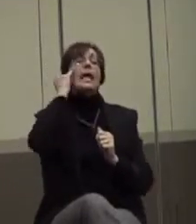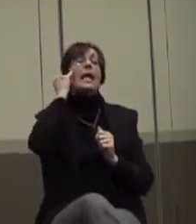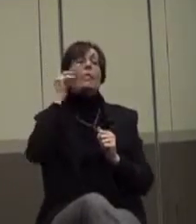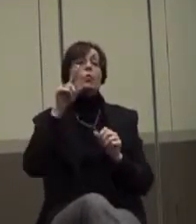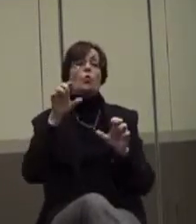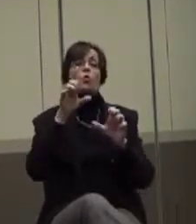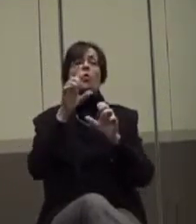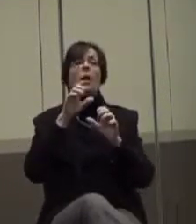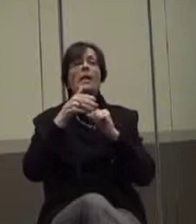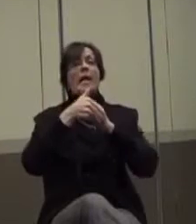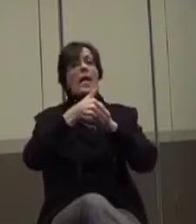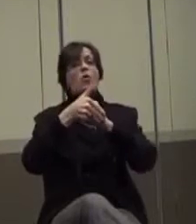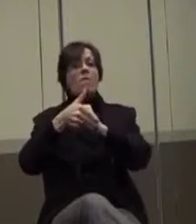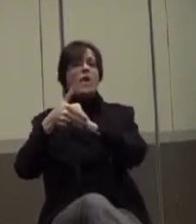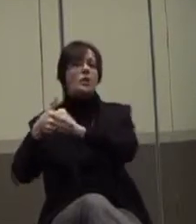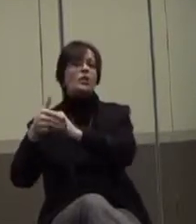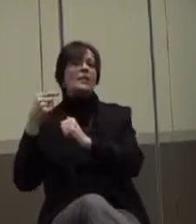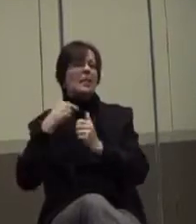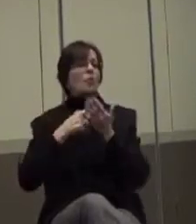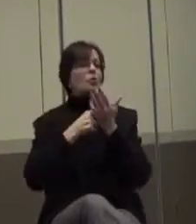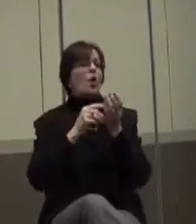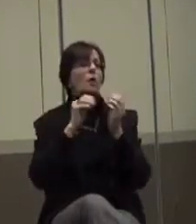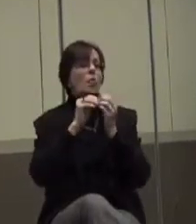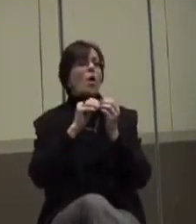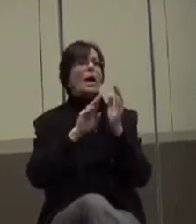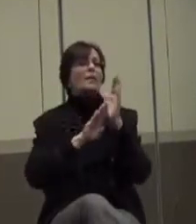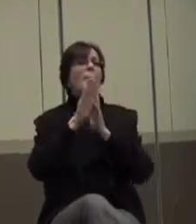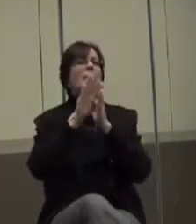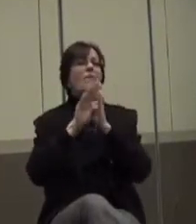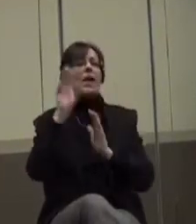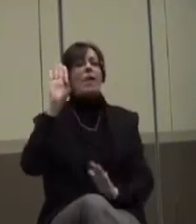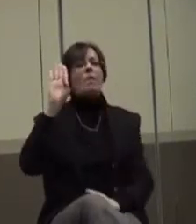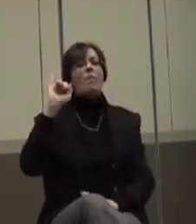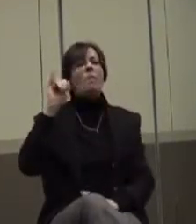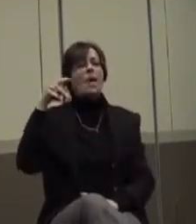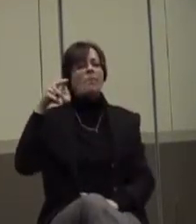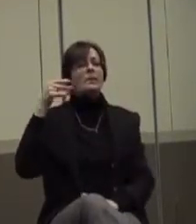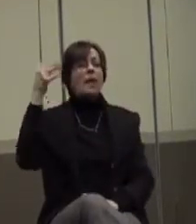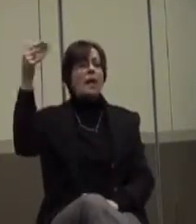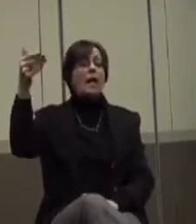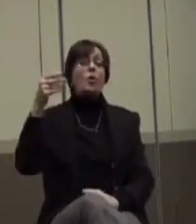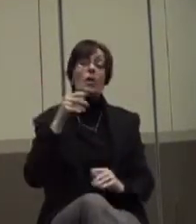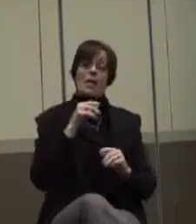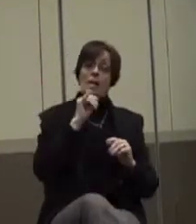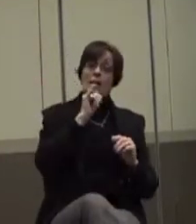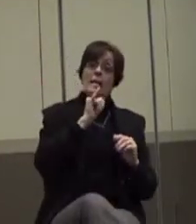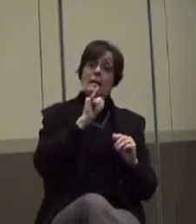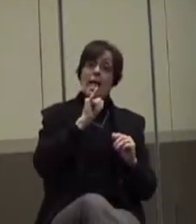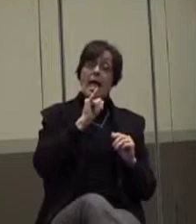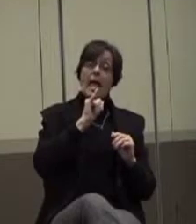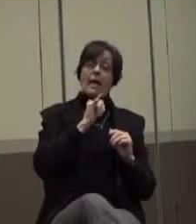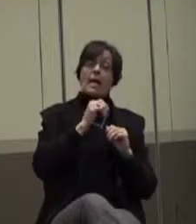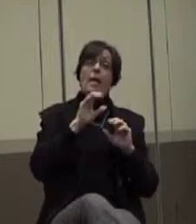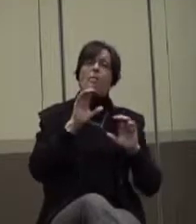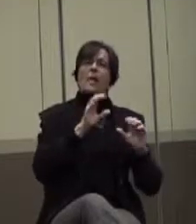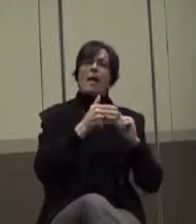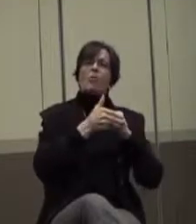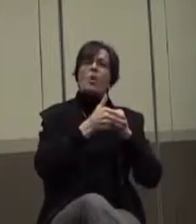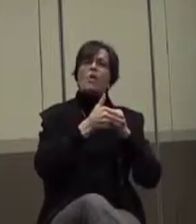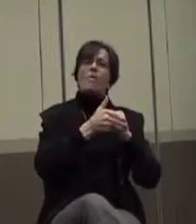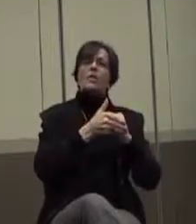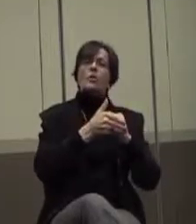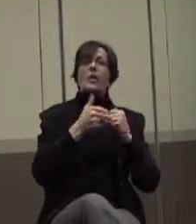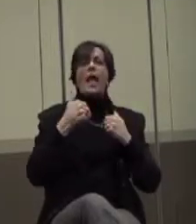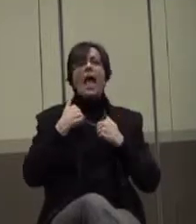doing interventions, and we'll talk more as we develop the BIPs later on, does the behavior intervention have an instructional